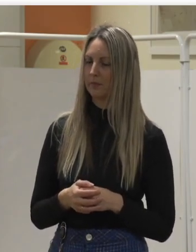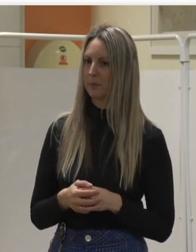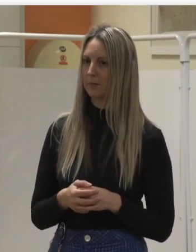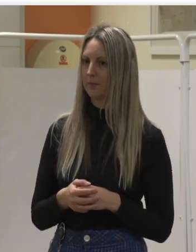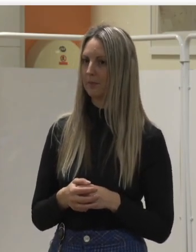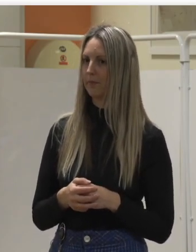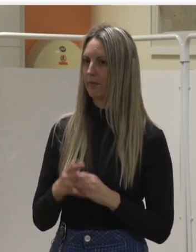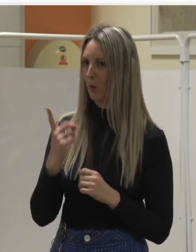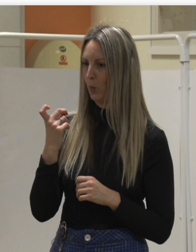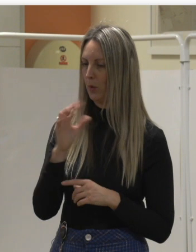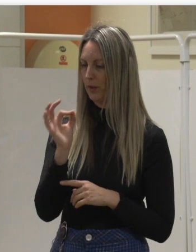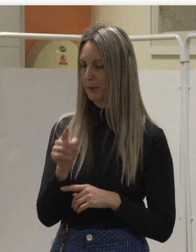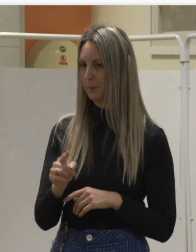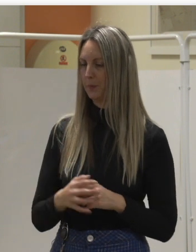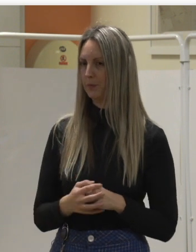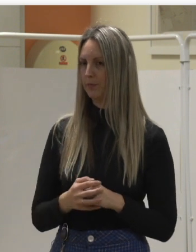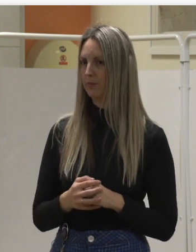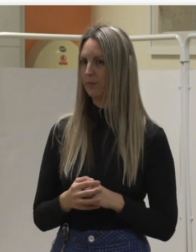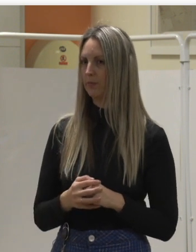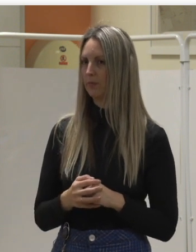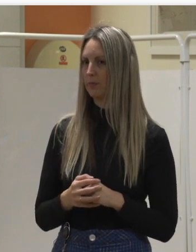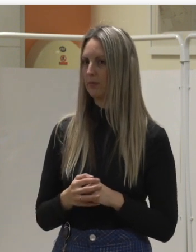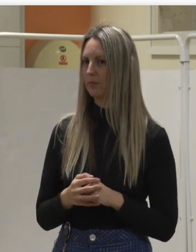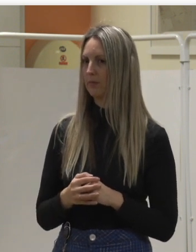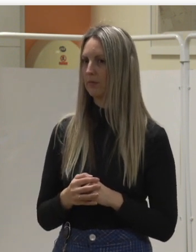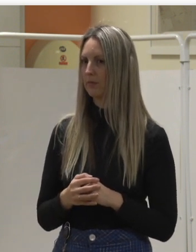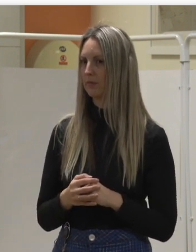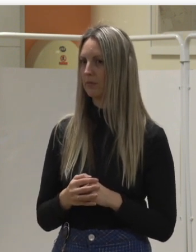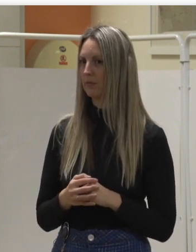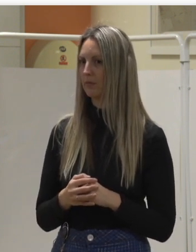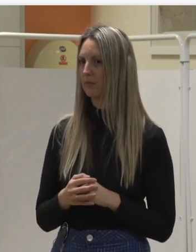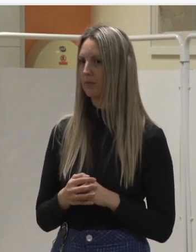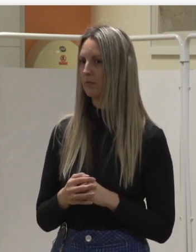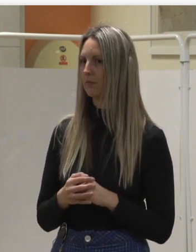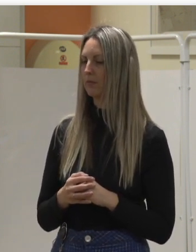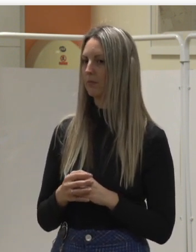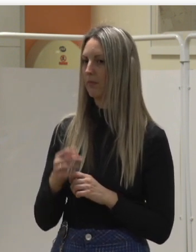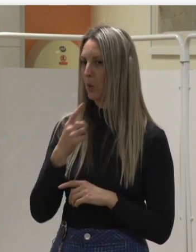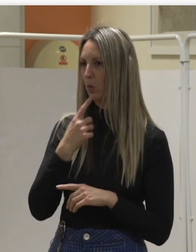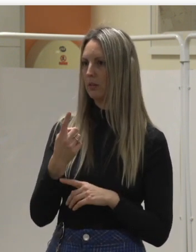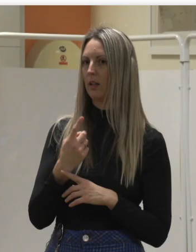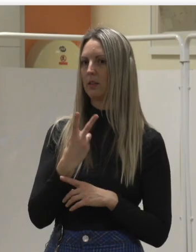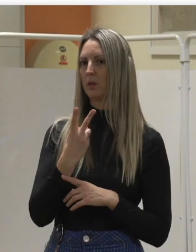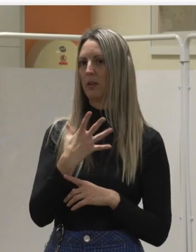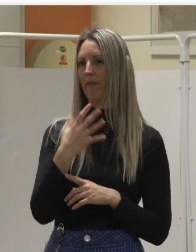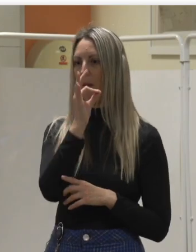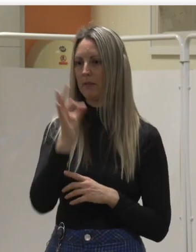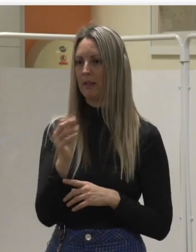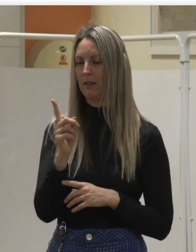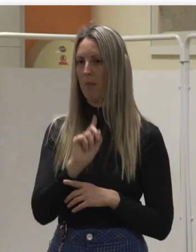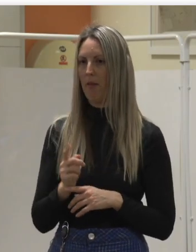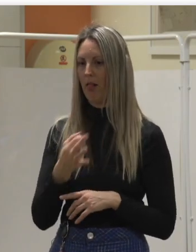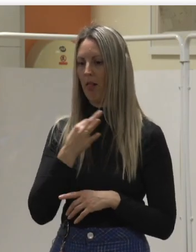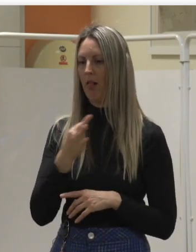Thank you. Just got another question. You mentioned that 25% of people are at risk of getting this giant cell arteritis. Is